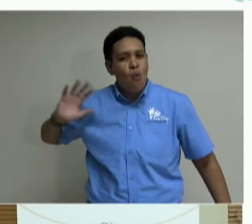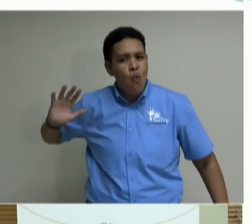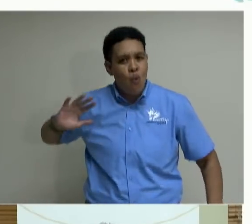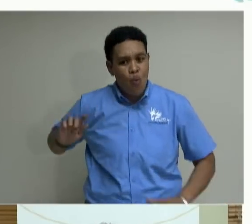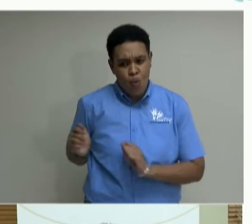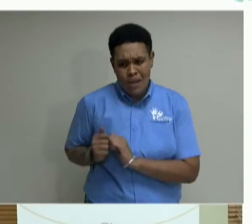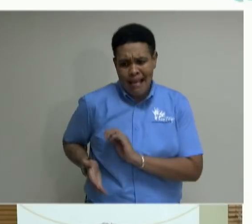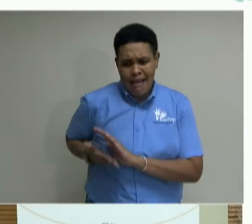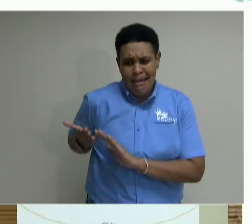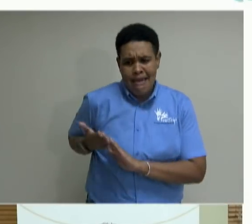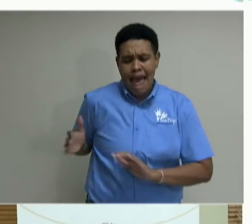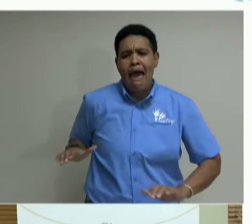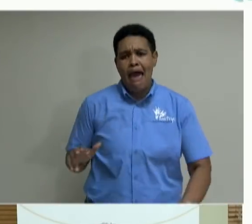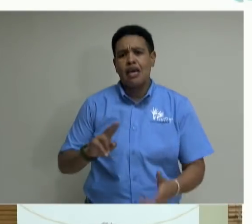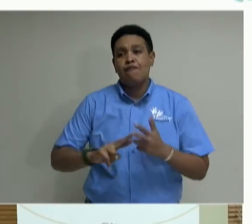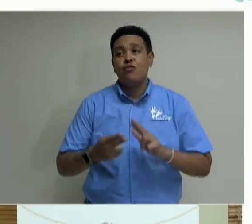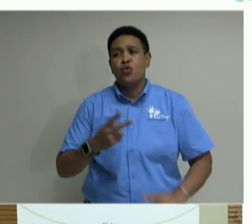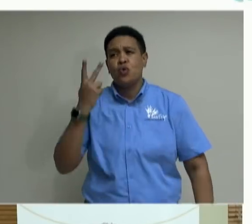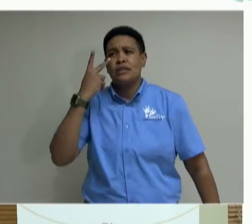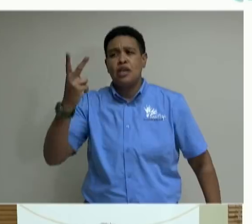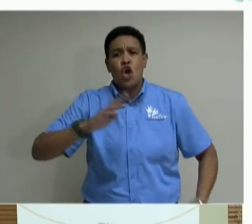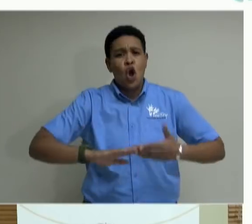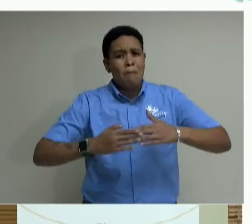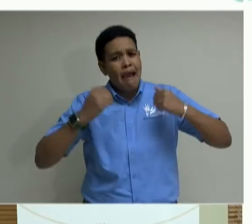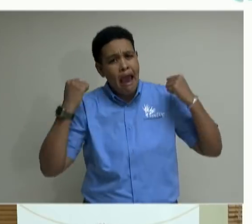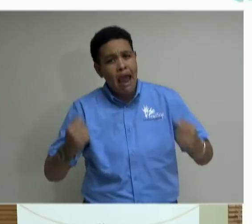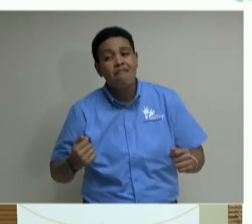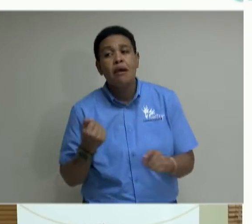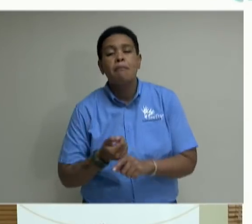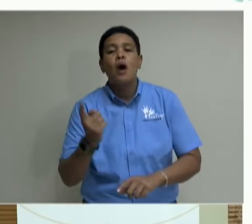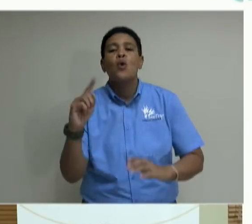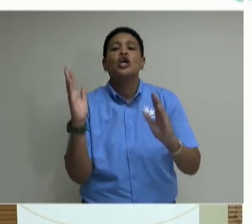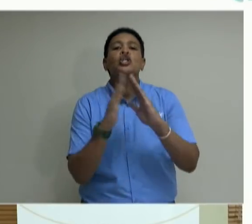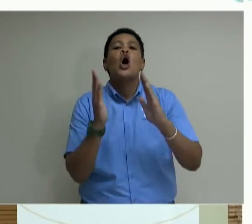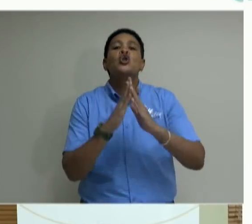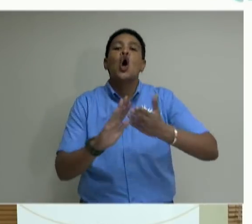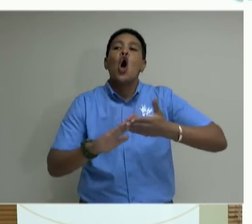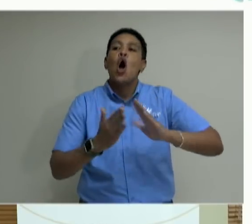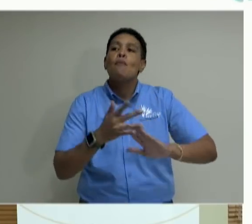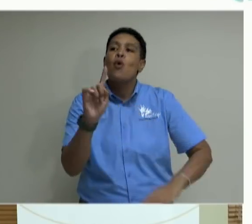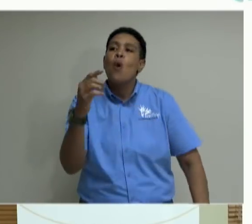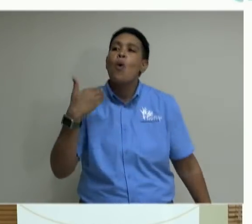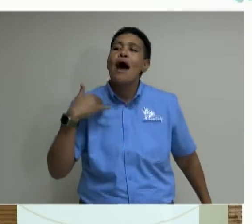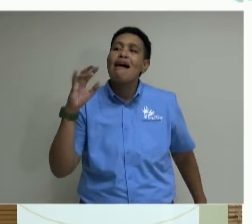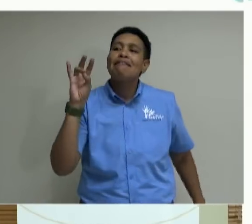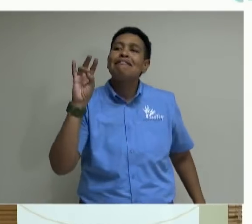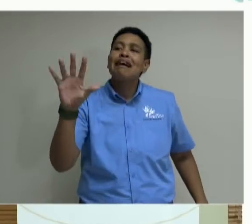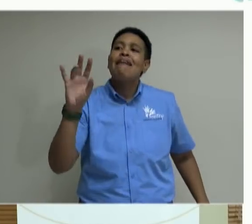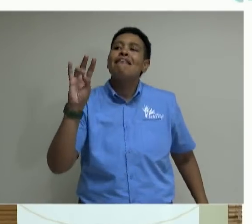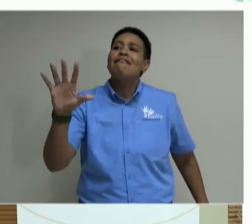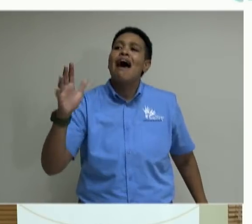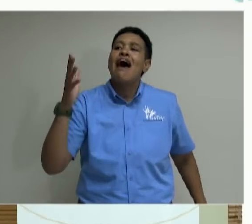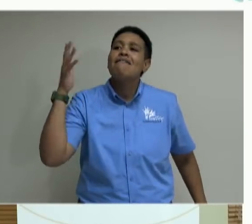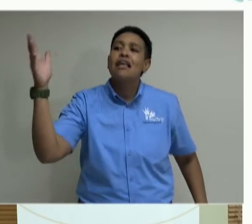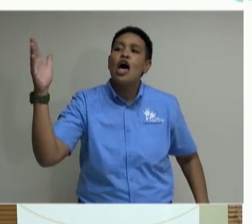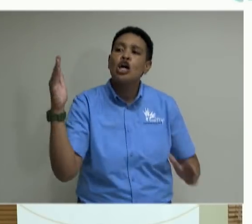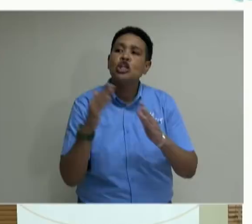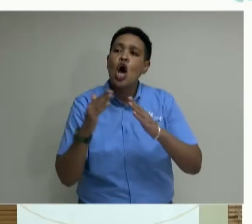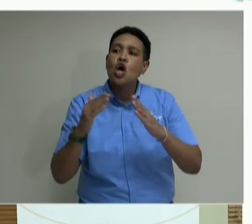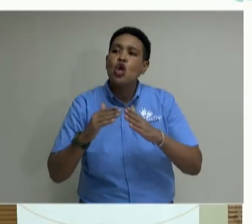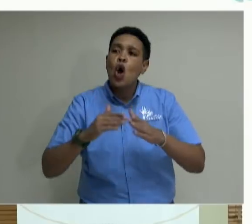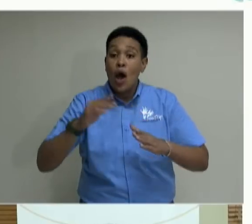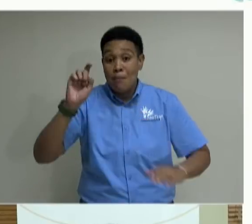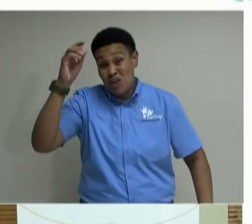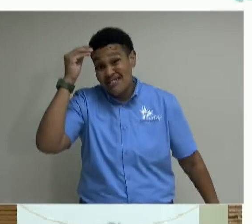cases. So our communities that are heavily affected, downtown community, where we have 75 cases, and I must say that this